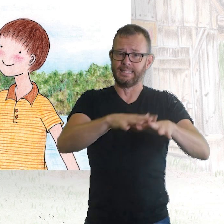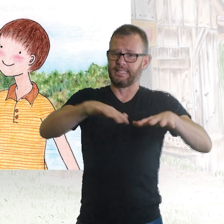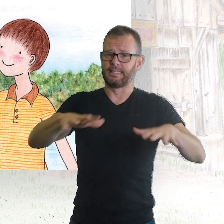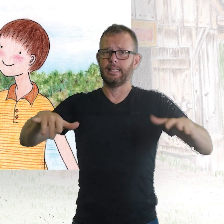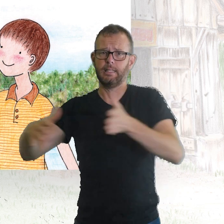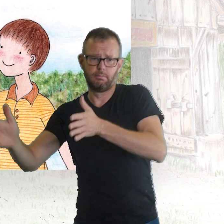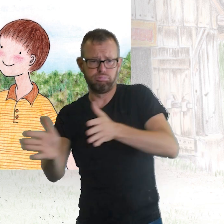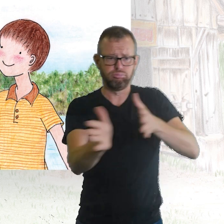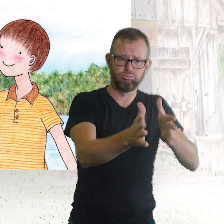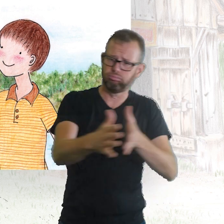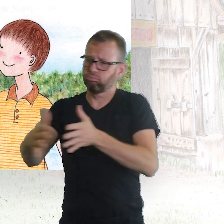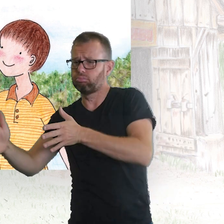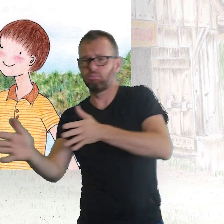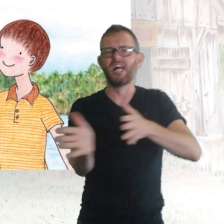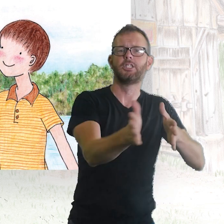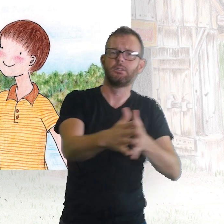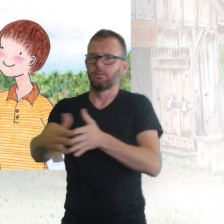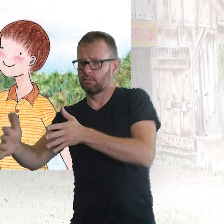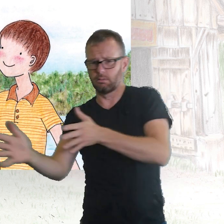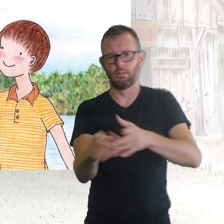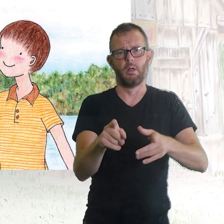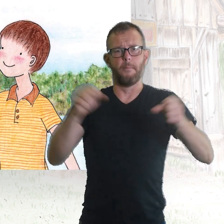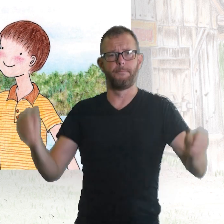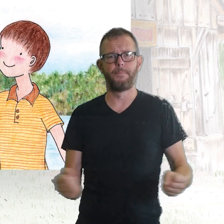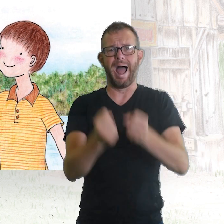The power of the tide turns the water wheels.